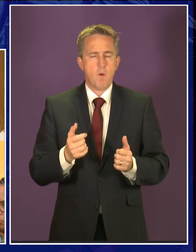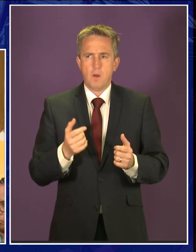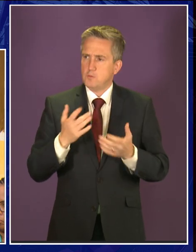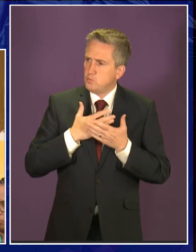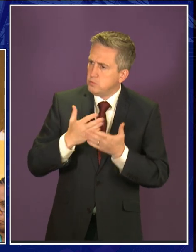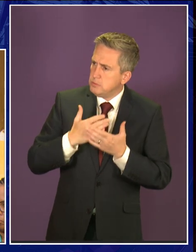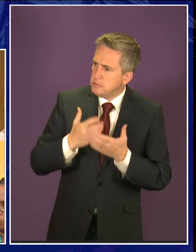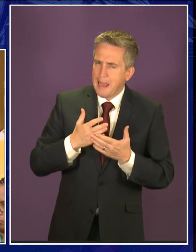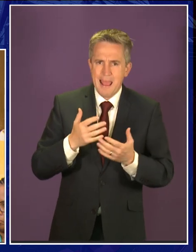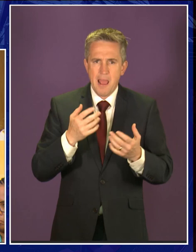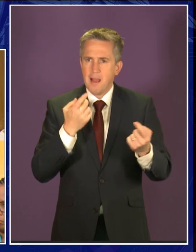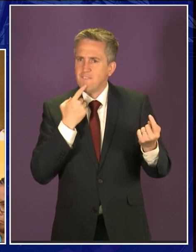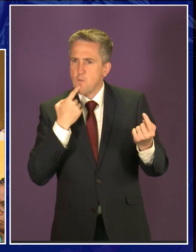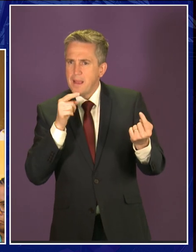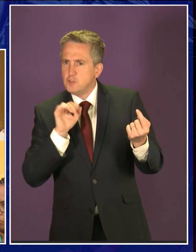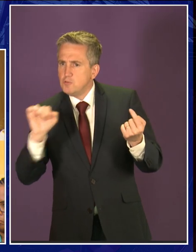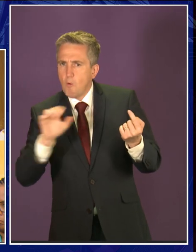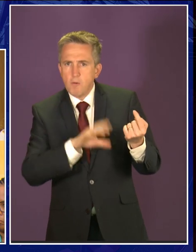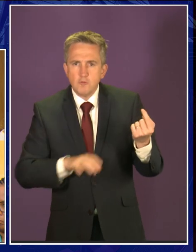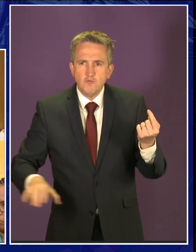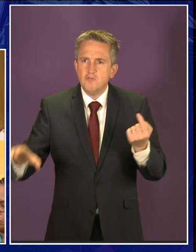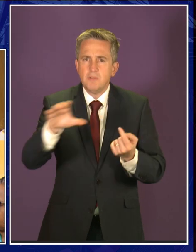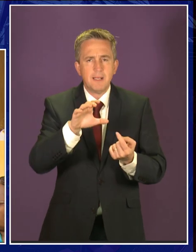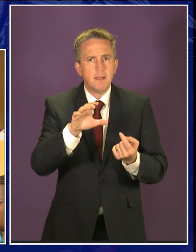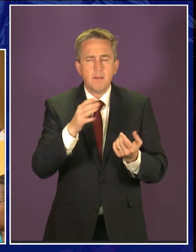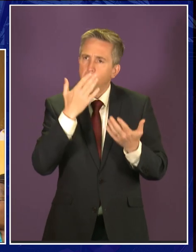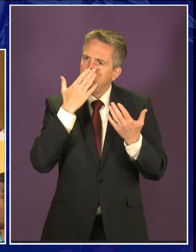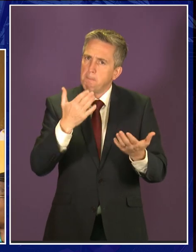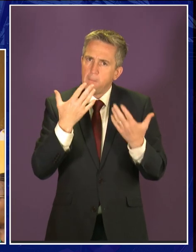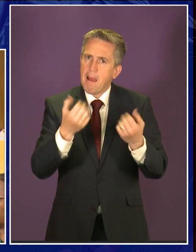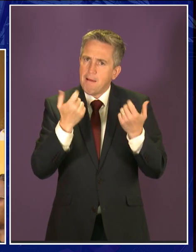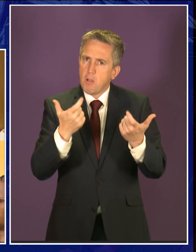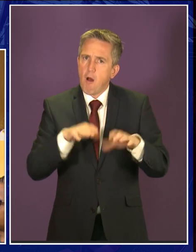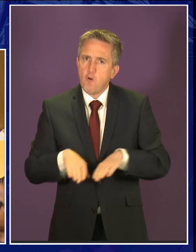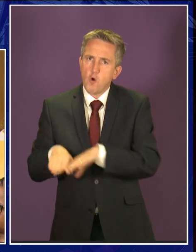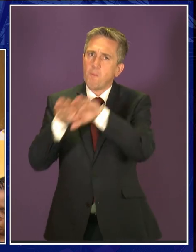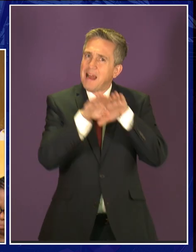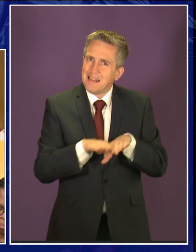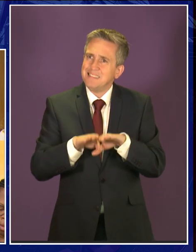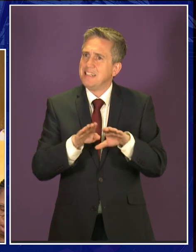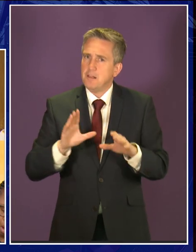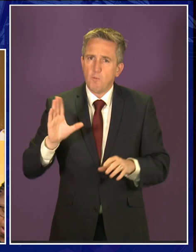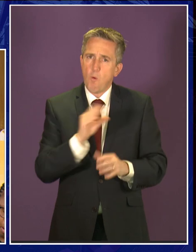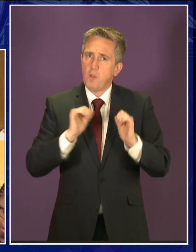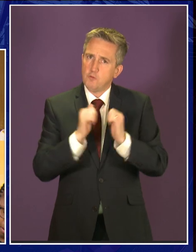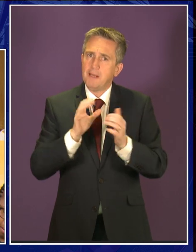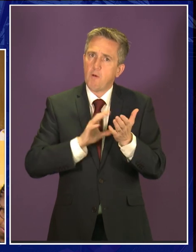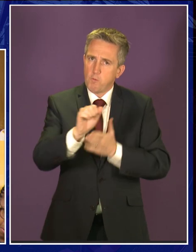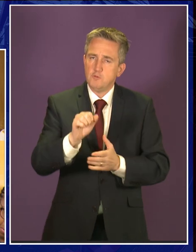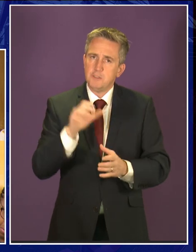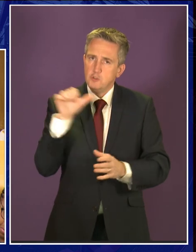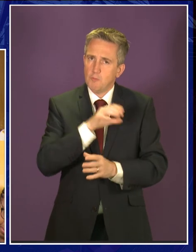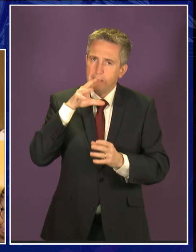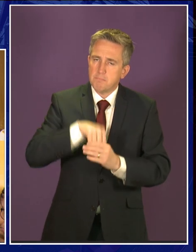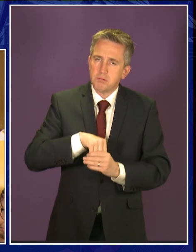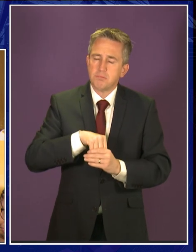understanding and commonality that there is importance and value of culture. It is also a